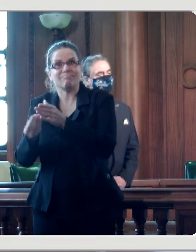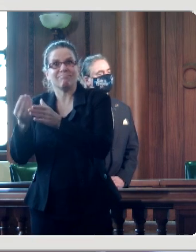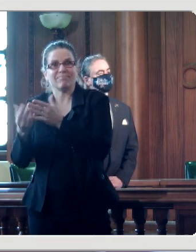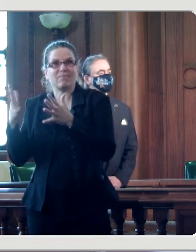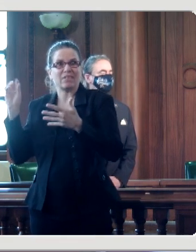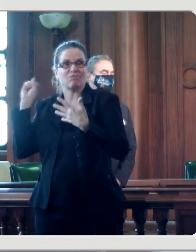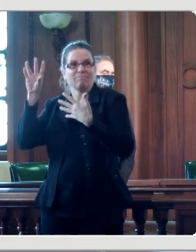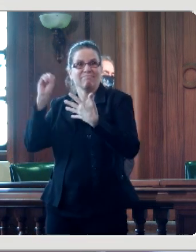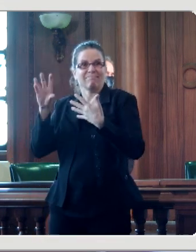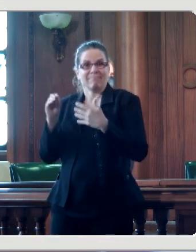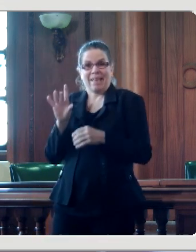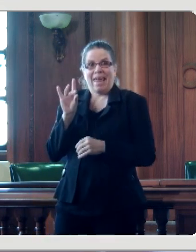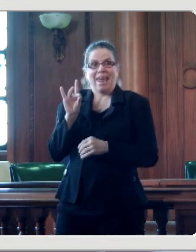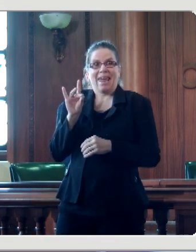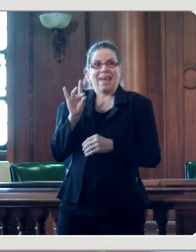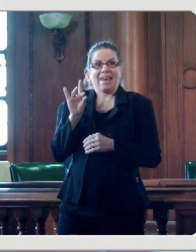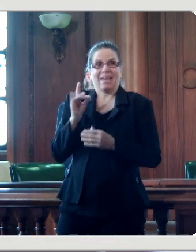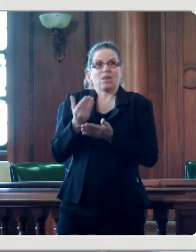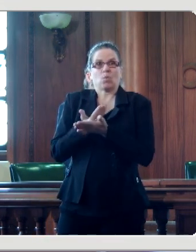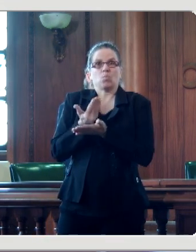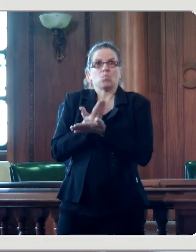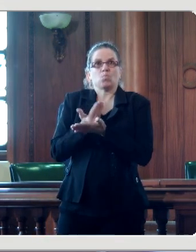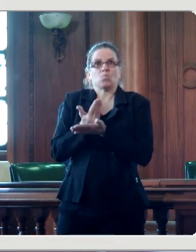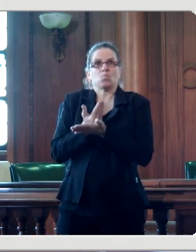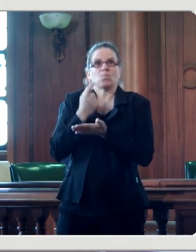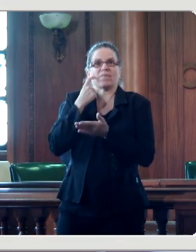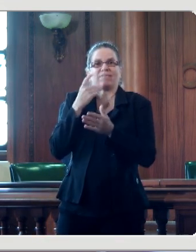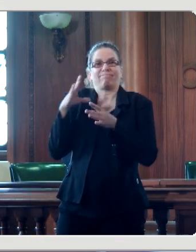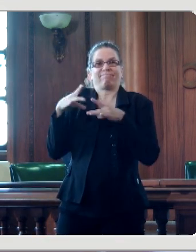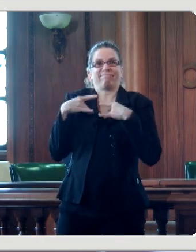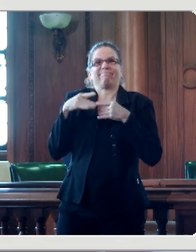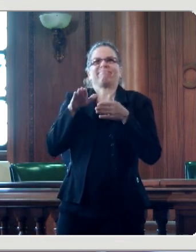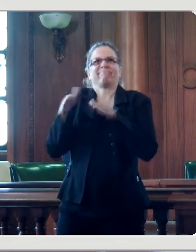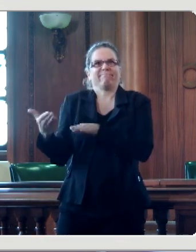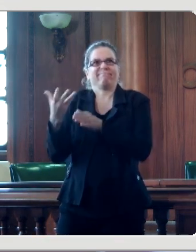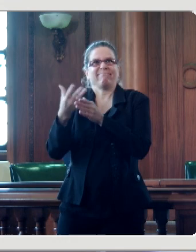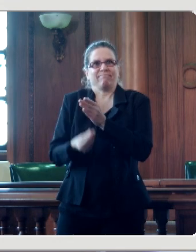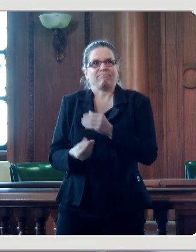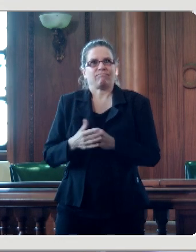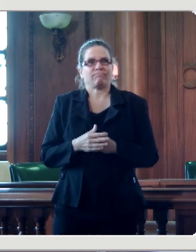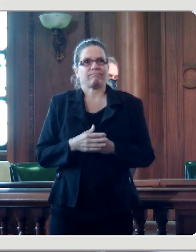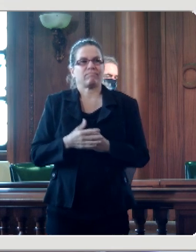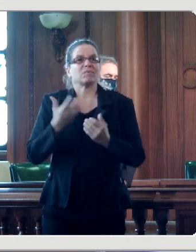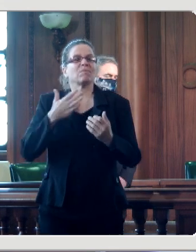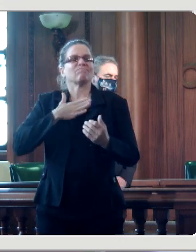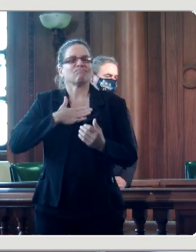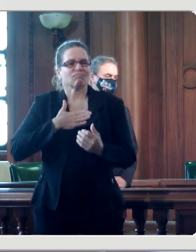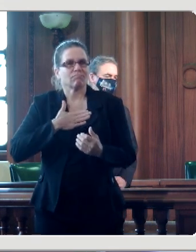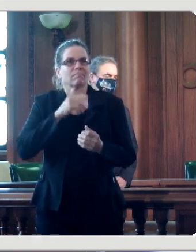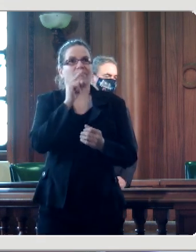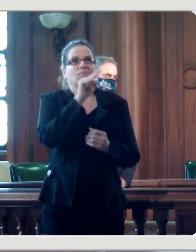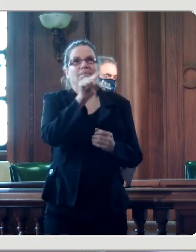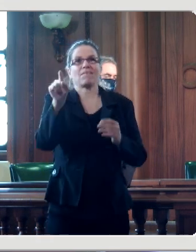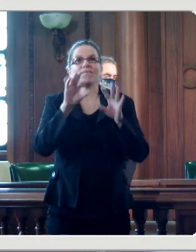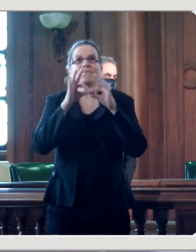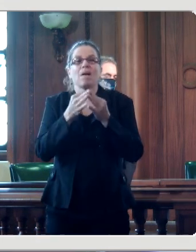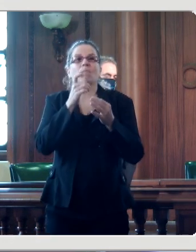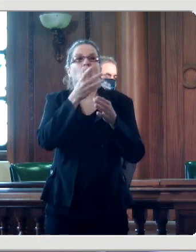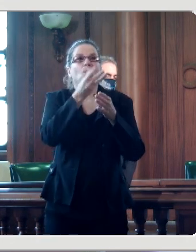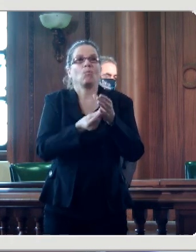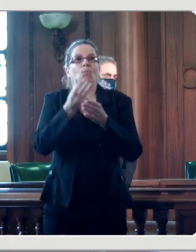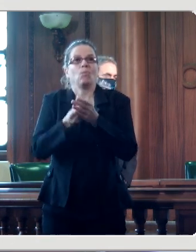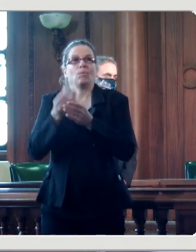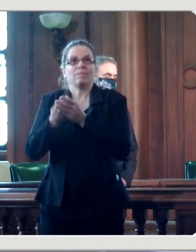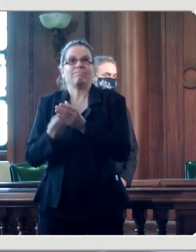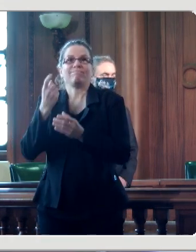8. And as everyone has said, our condolences go out to those families. It is important to